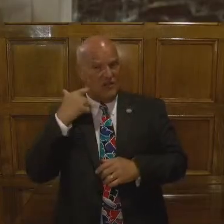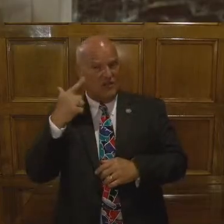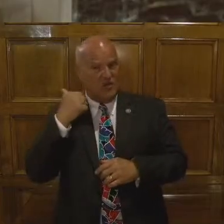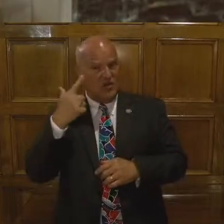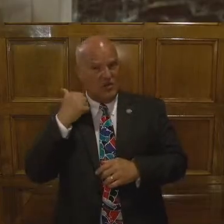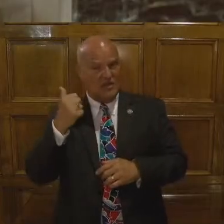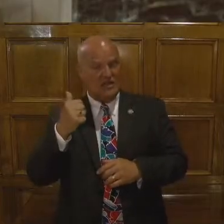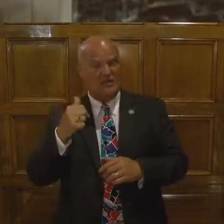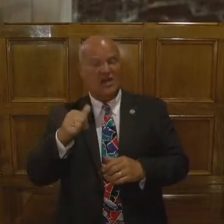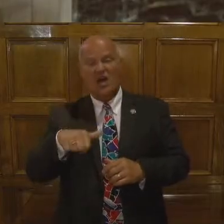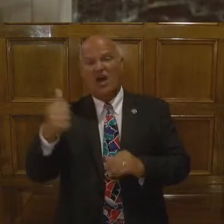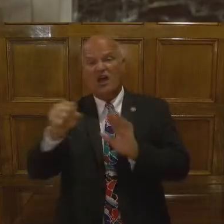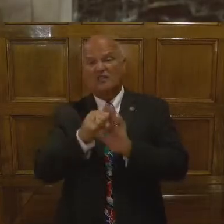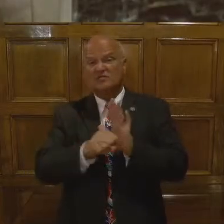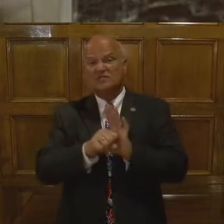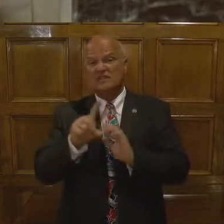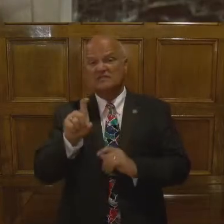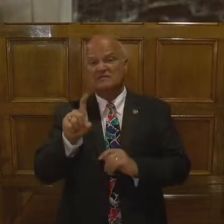the future?